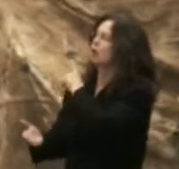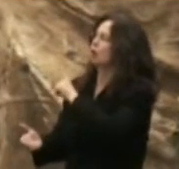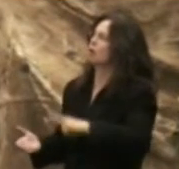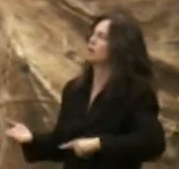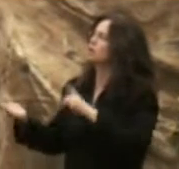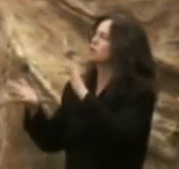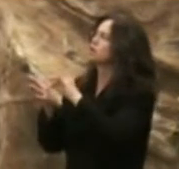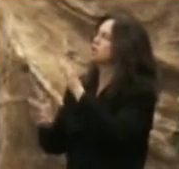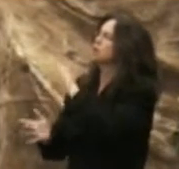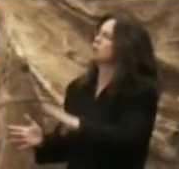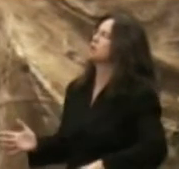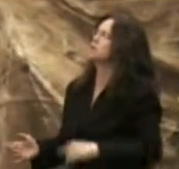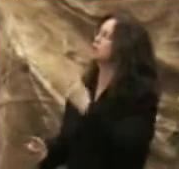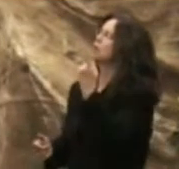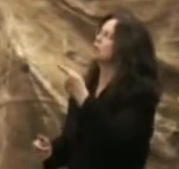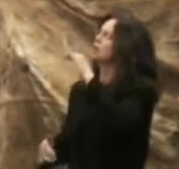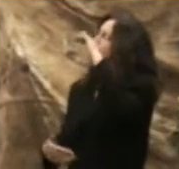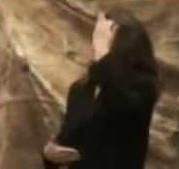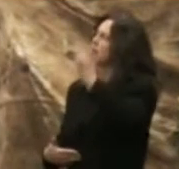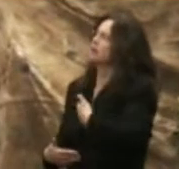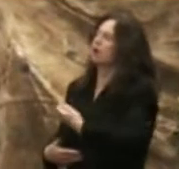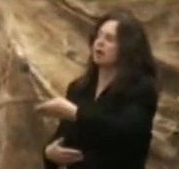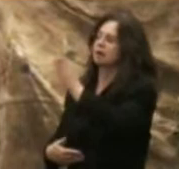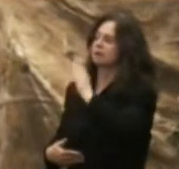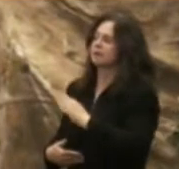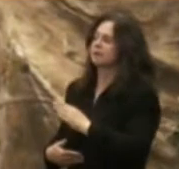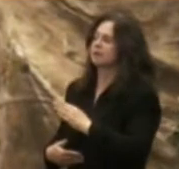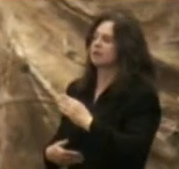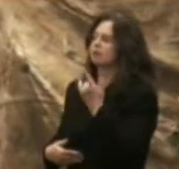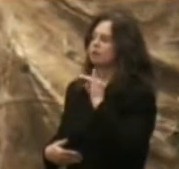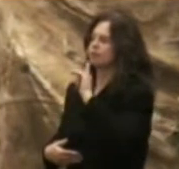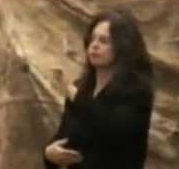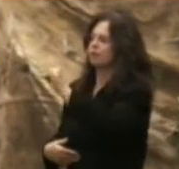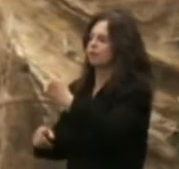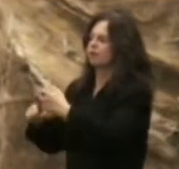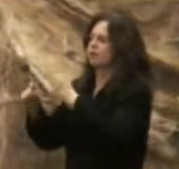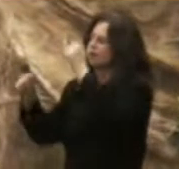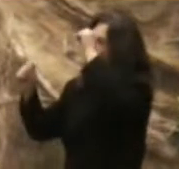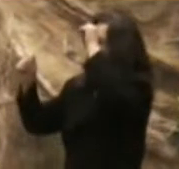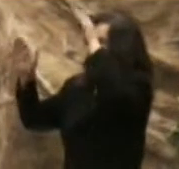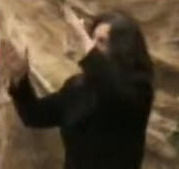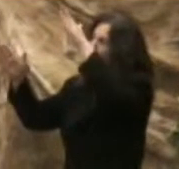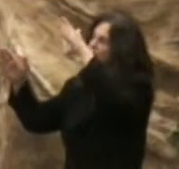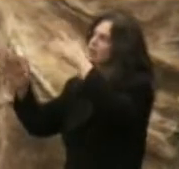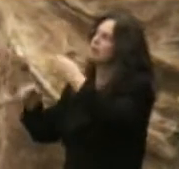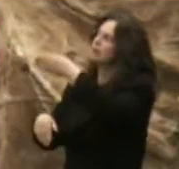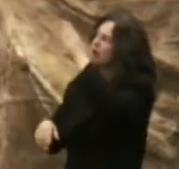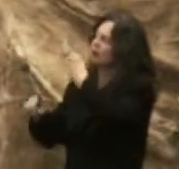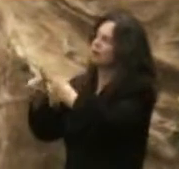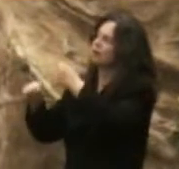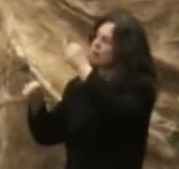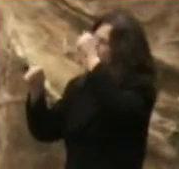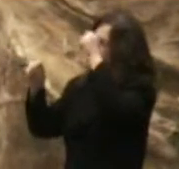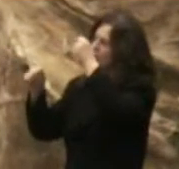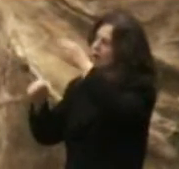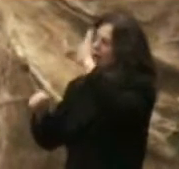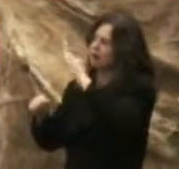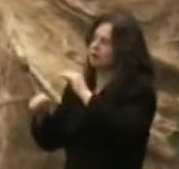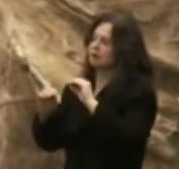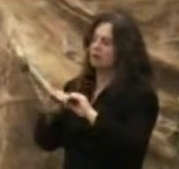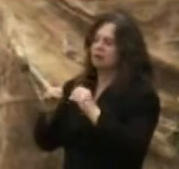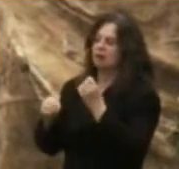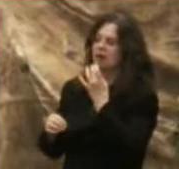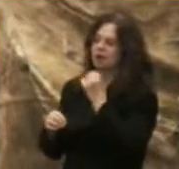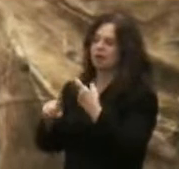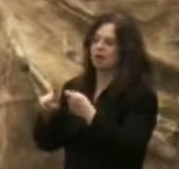Jesus Christ, the only Son of God, eternally begotten of the Father, God from God, light from